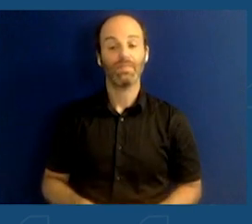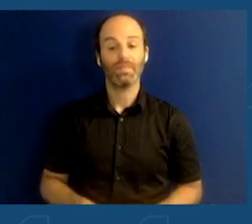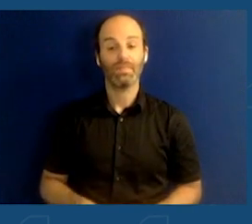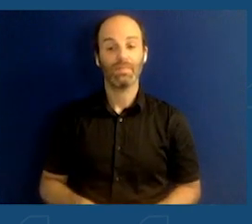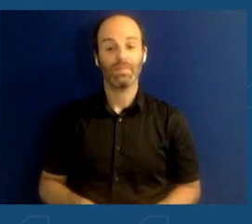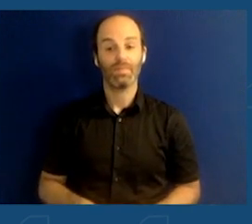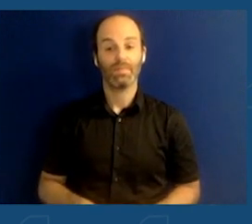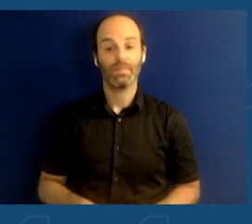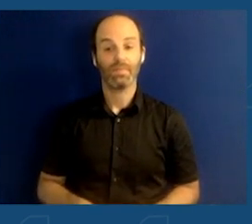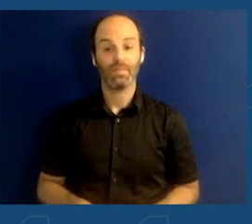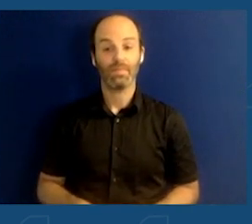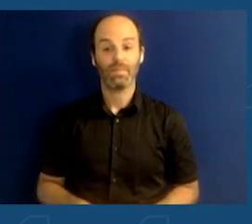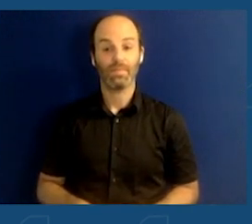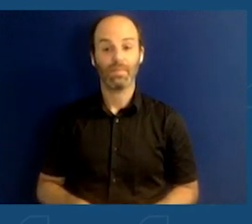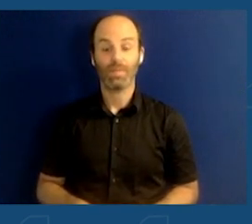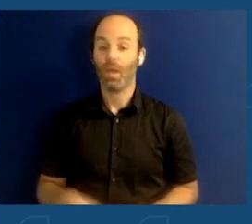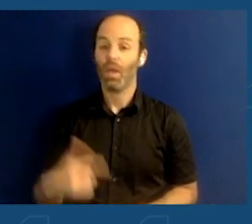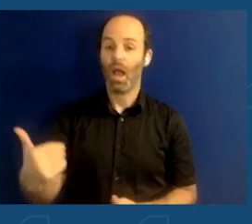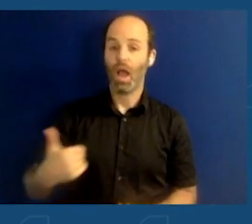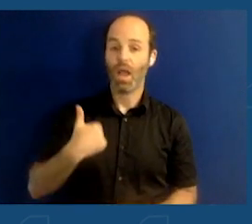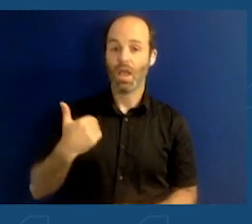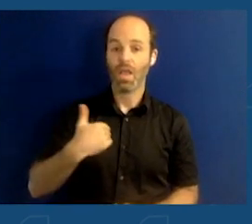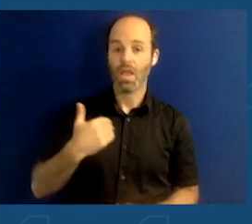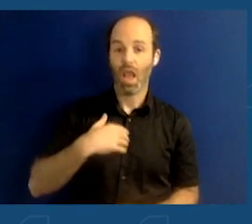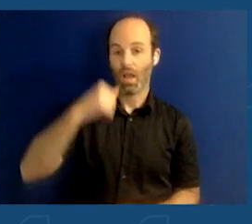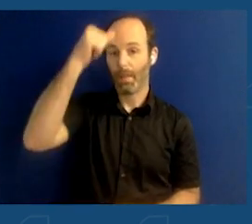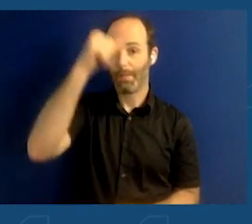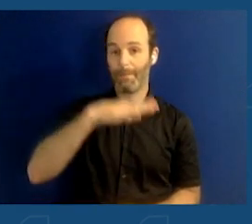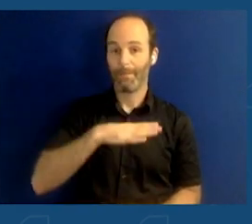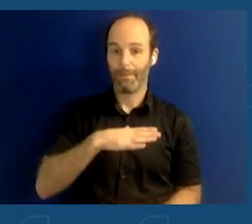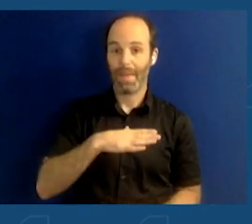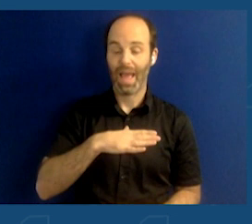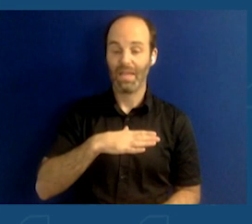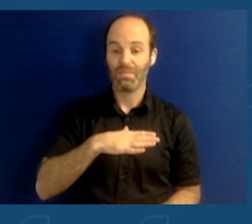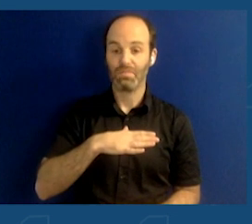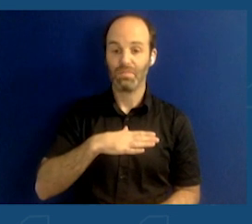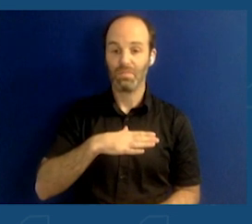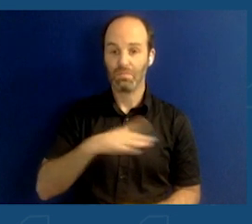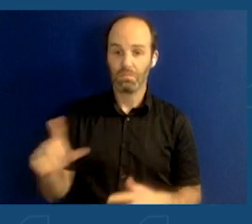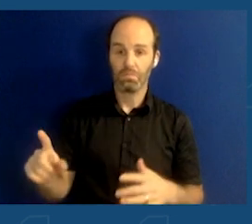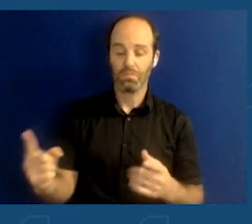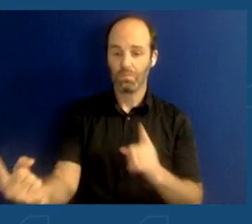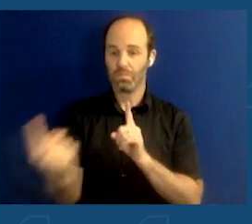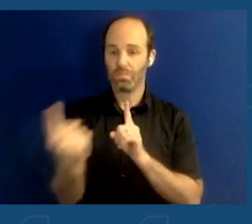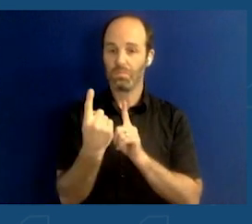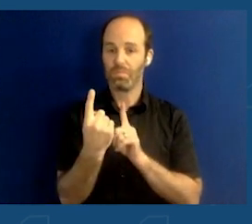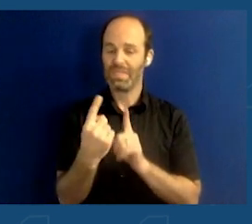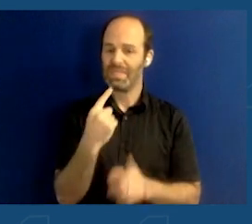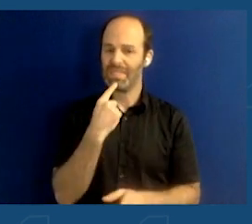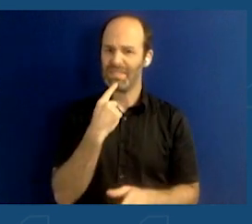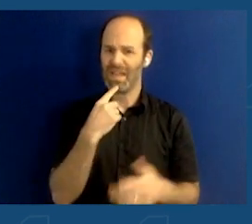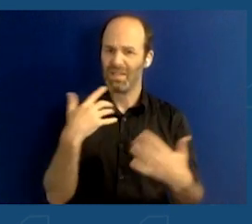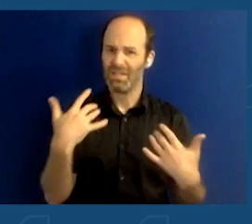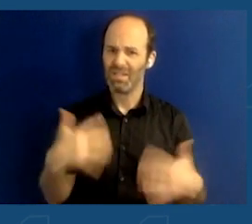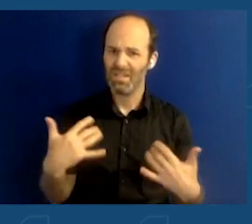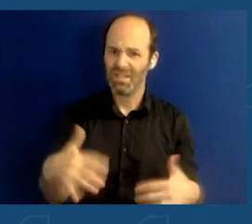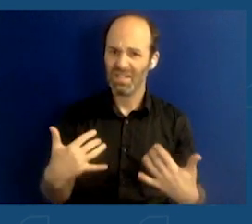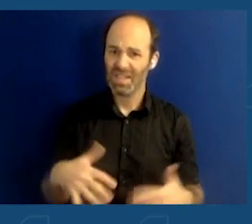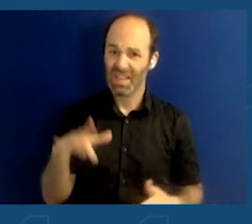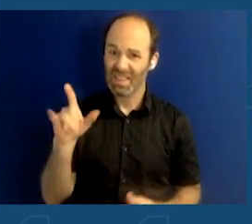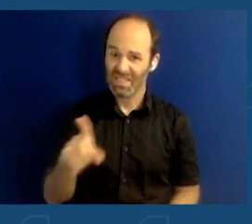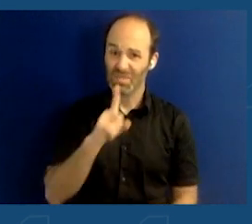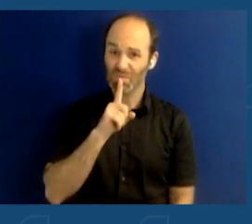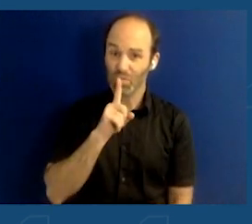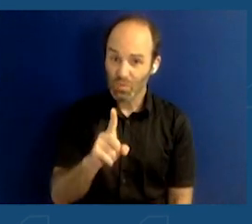program, a young man came up to me and he said, "Oh my God, really, this is what happened to